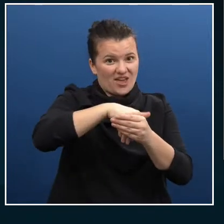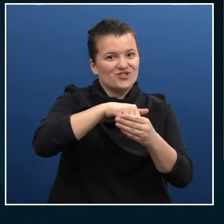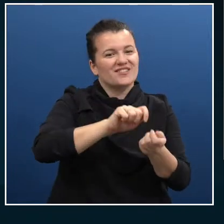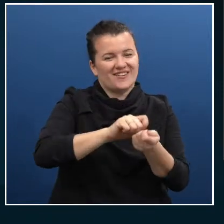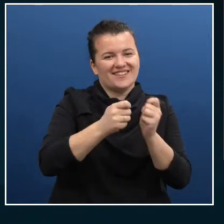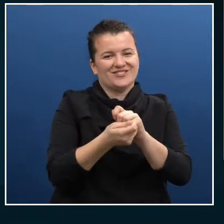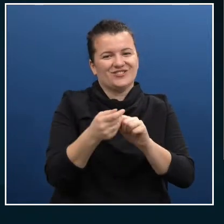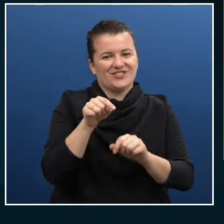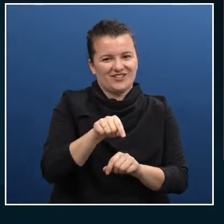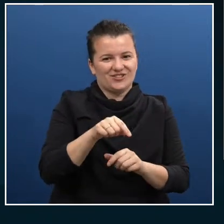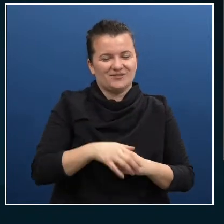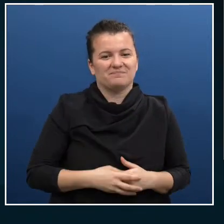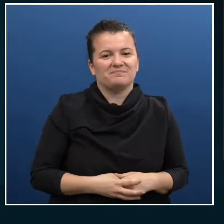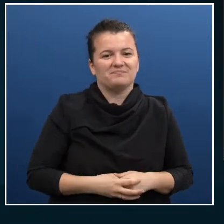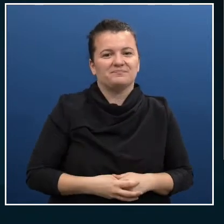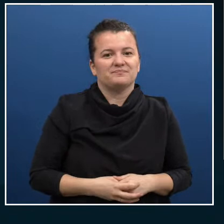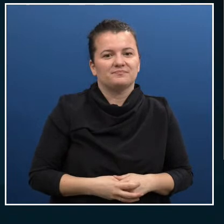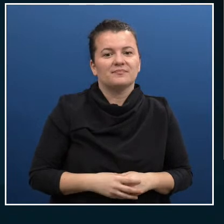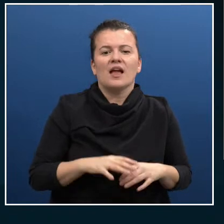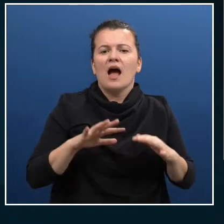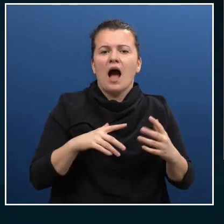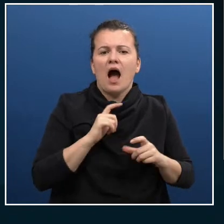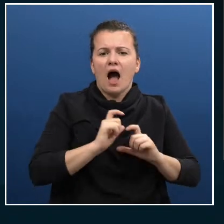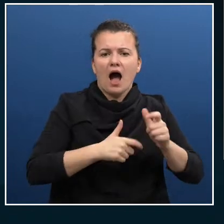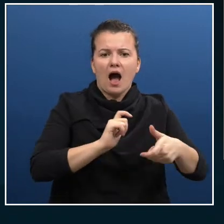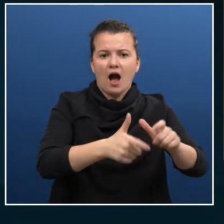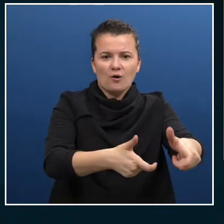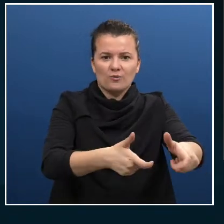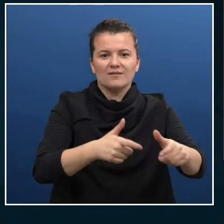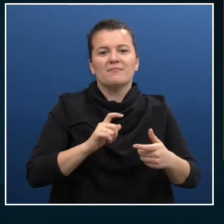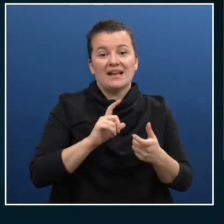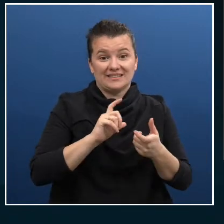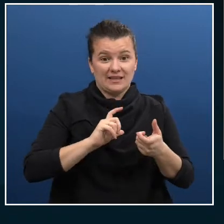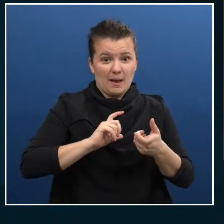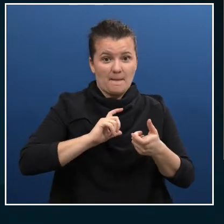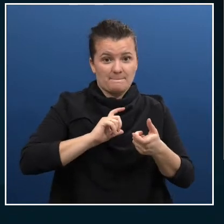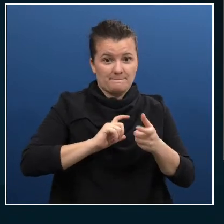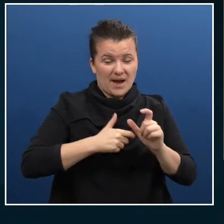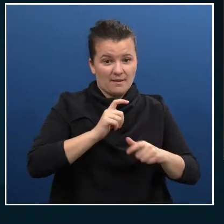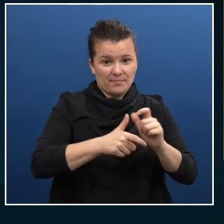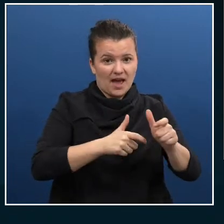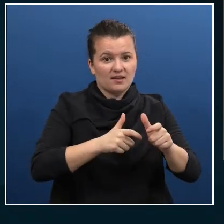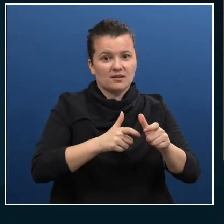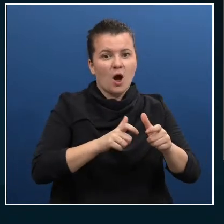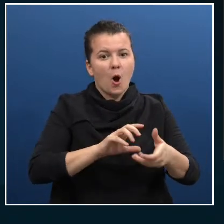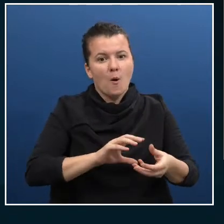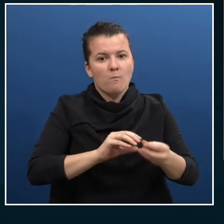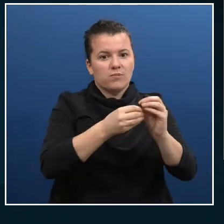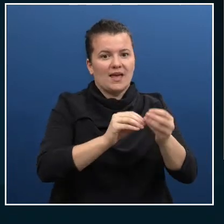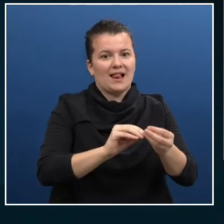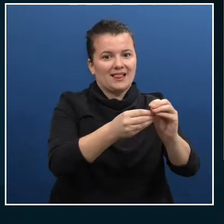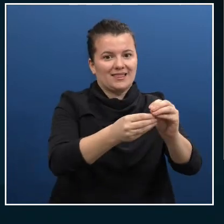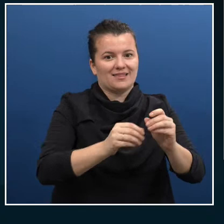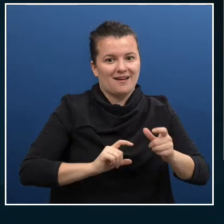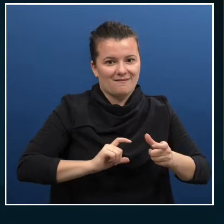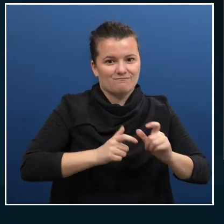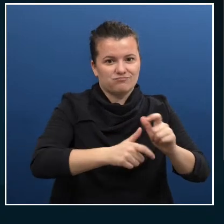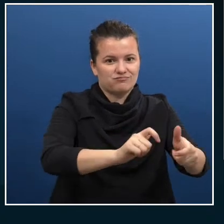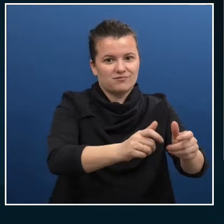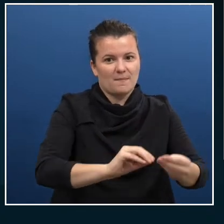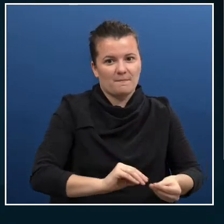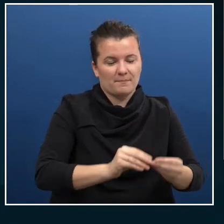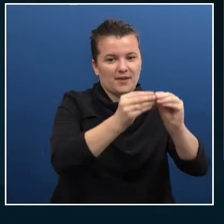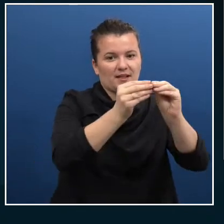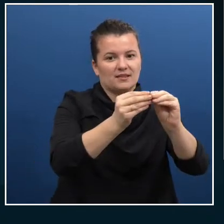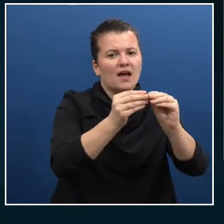these steps will happen in the build pipeline. So I make some screenshots,